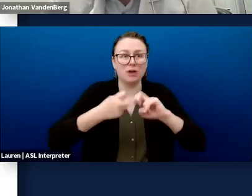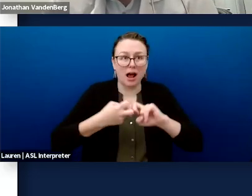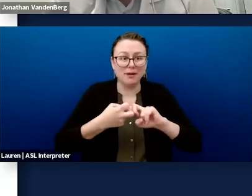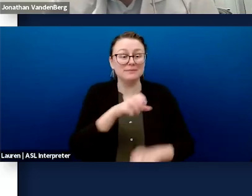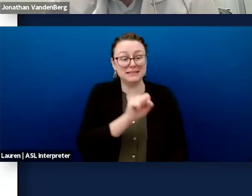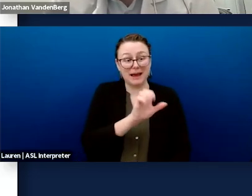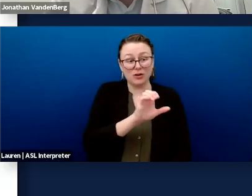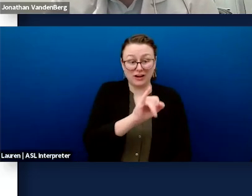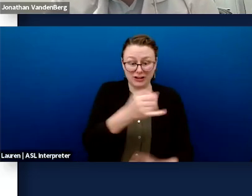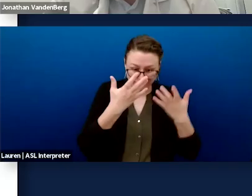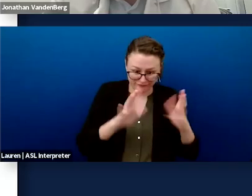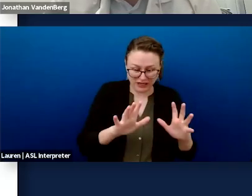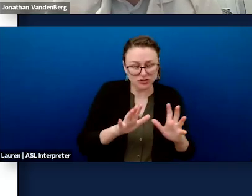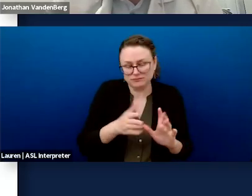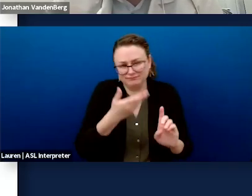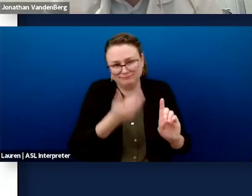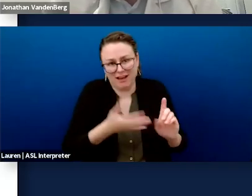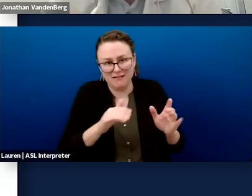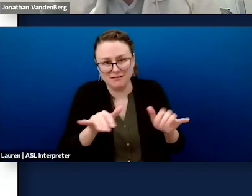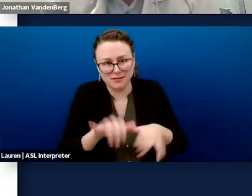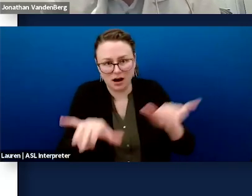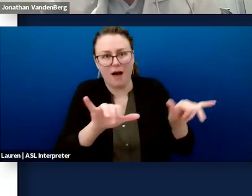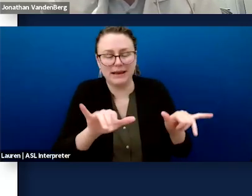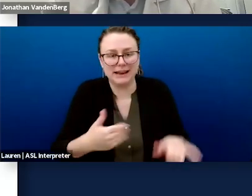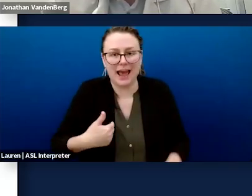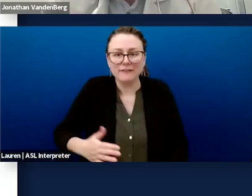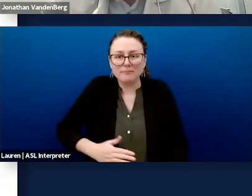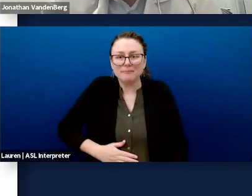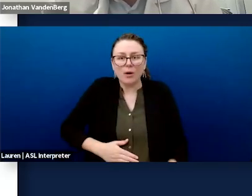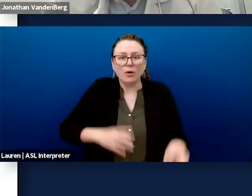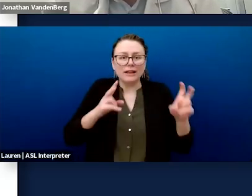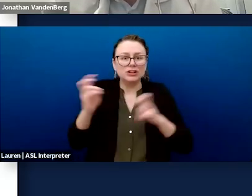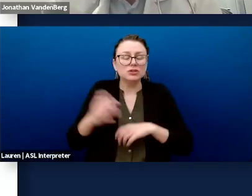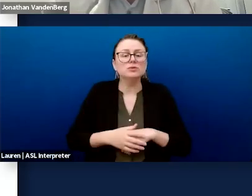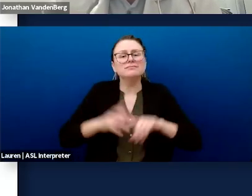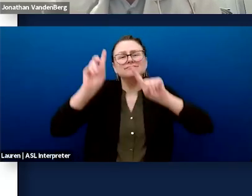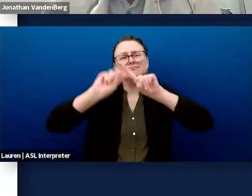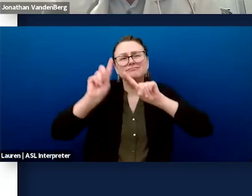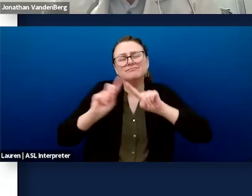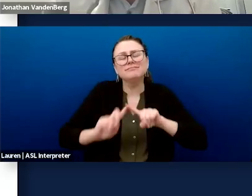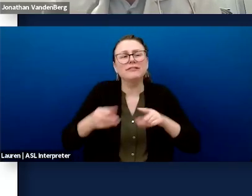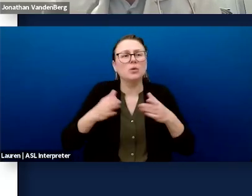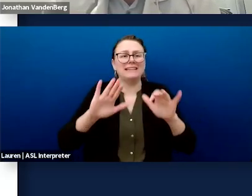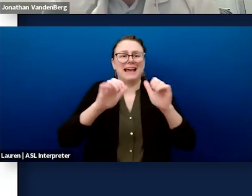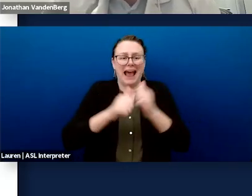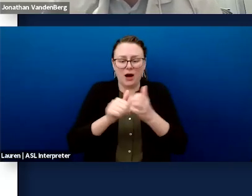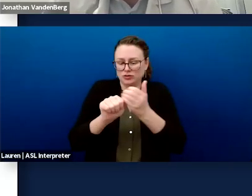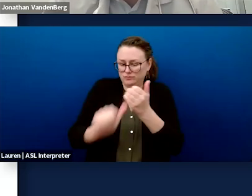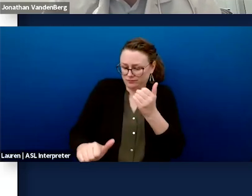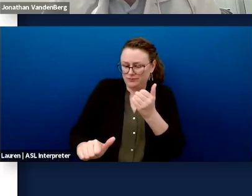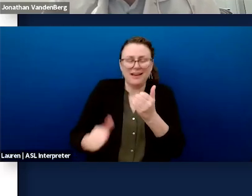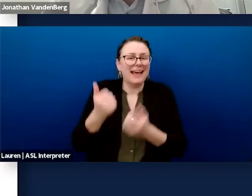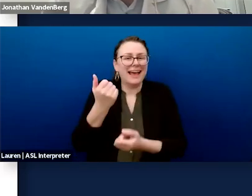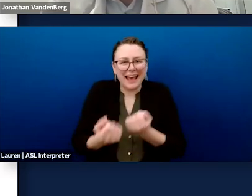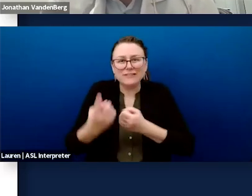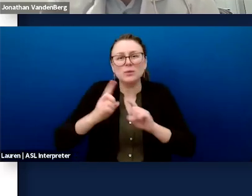And people can have a variety of ways that they empty their bowels, but everybody's